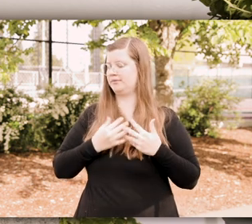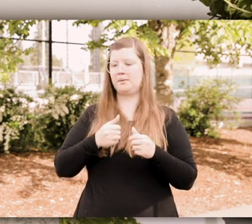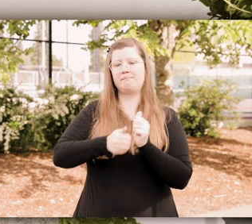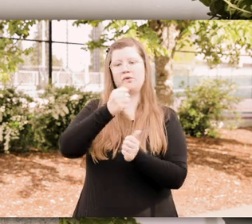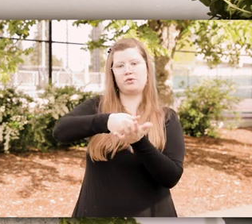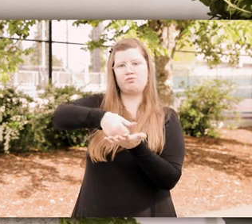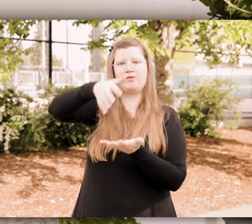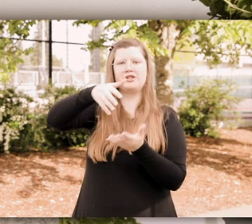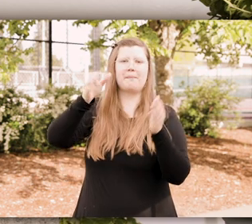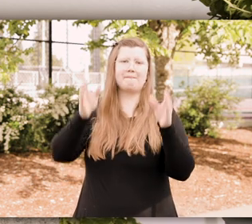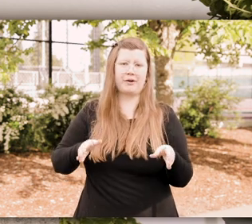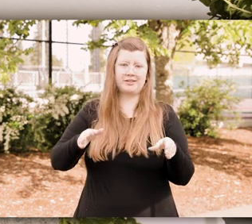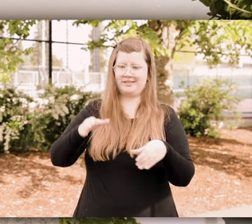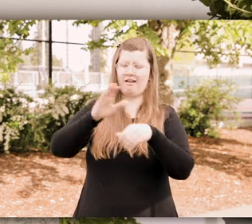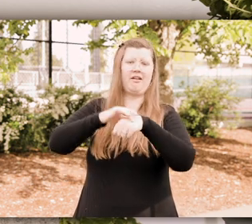week,